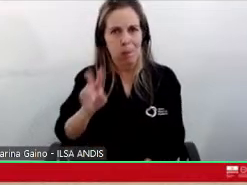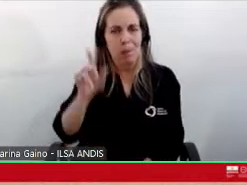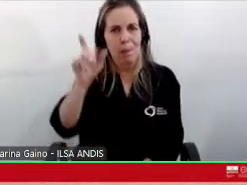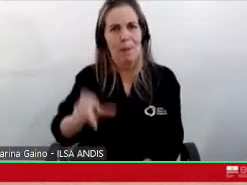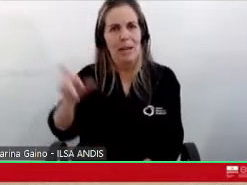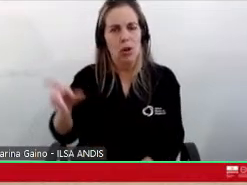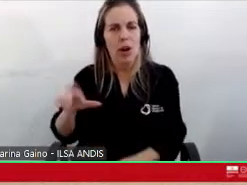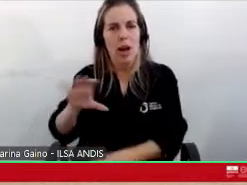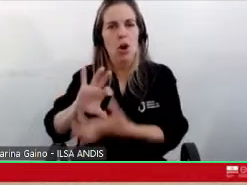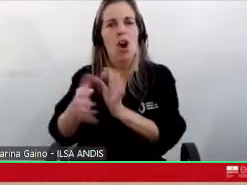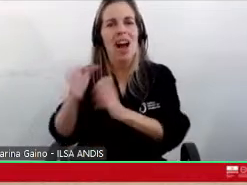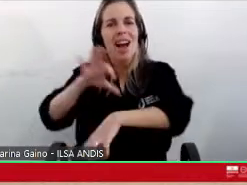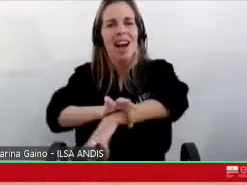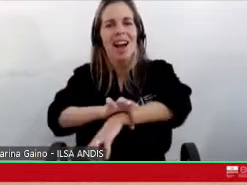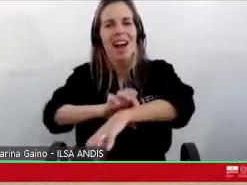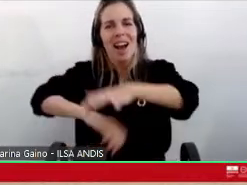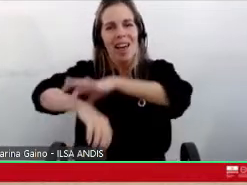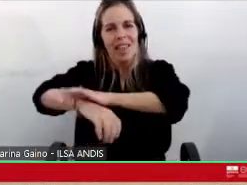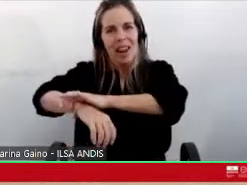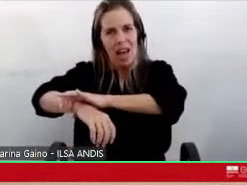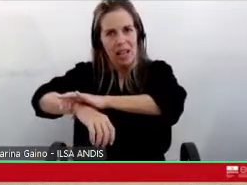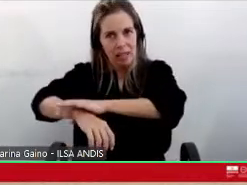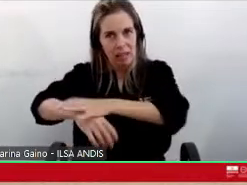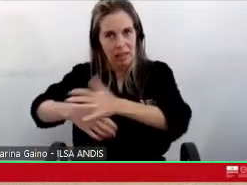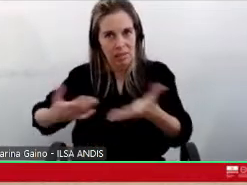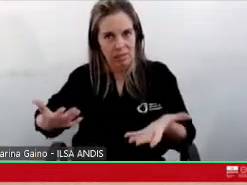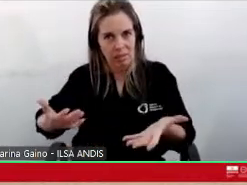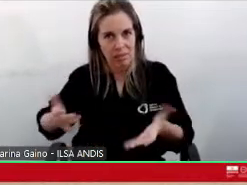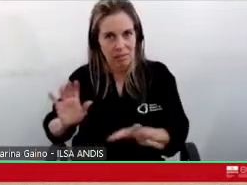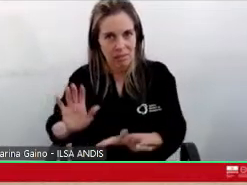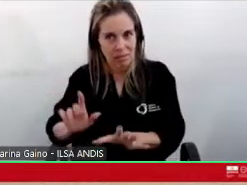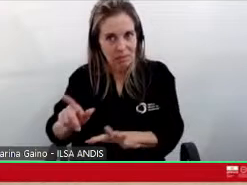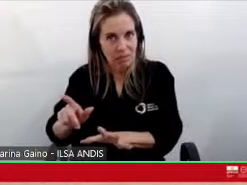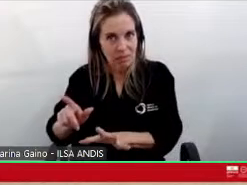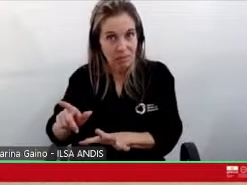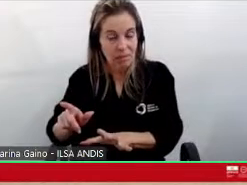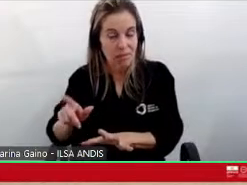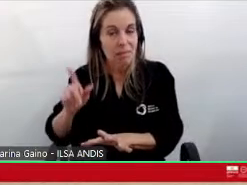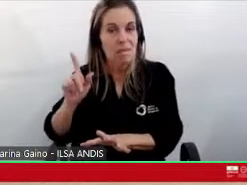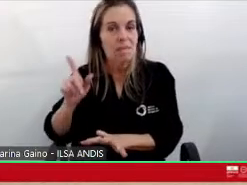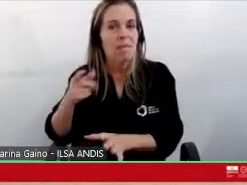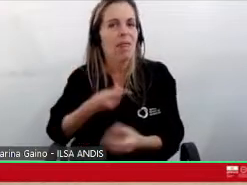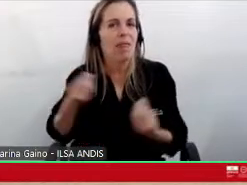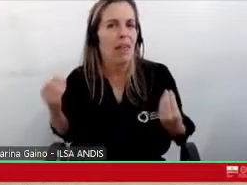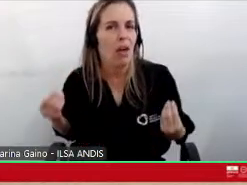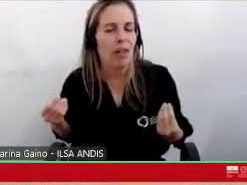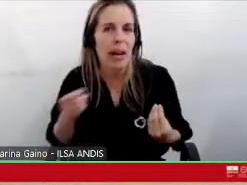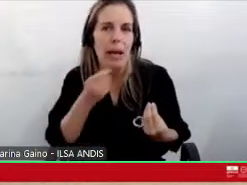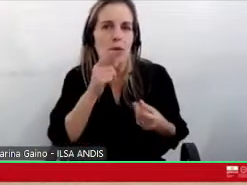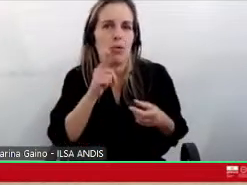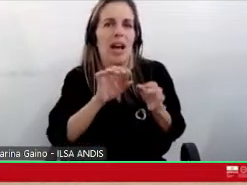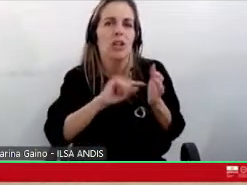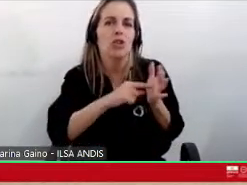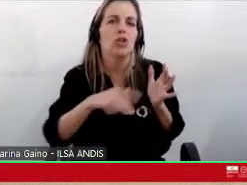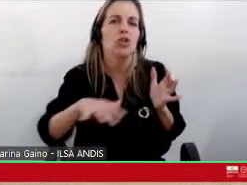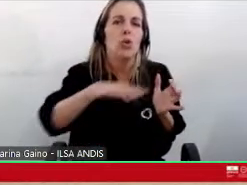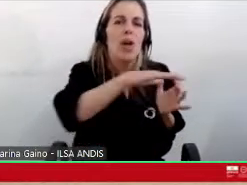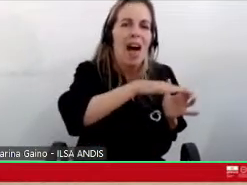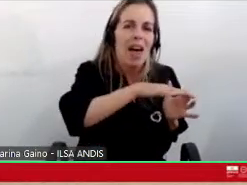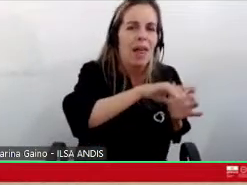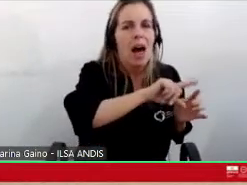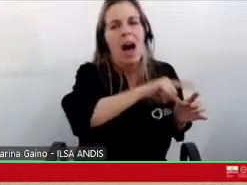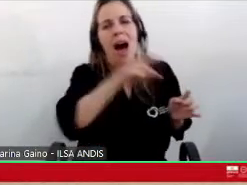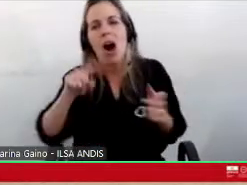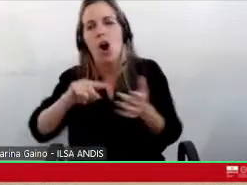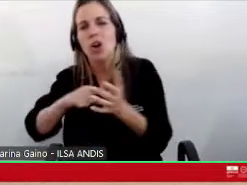from Colorado, he tracked them to North Carolina on the other side of the country, beat them with a pistol whipped them, and brought